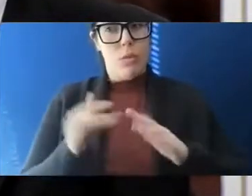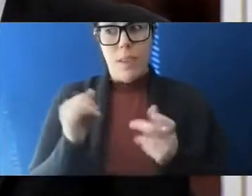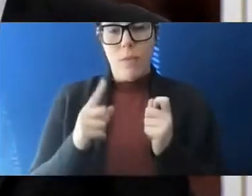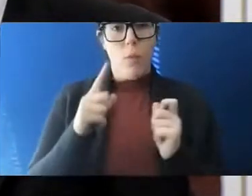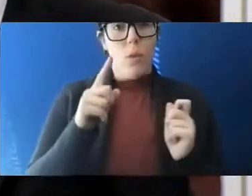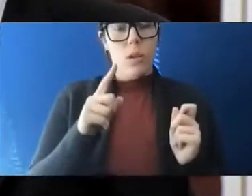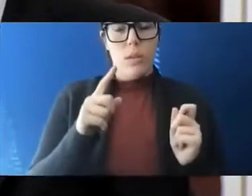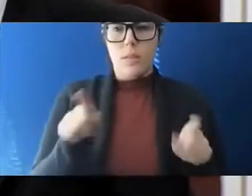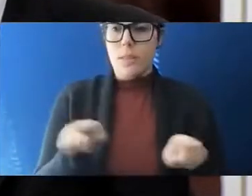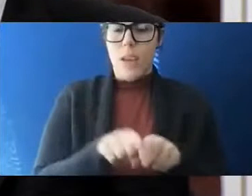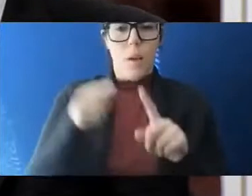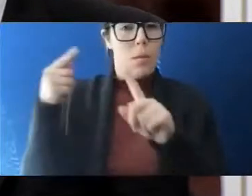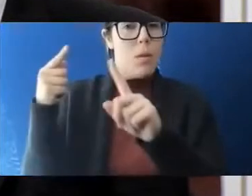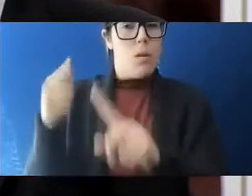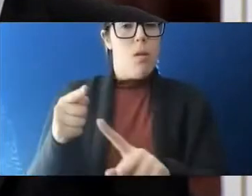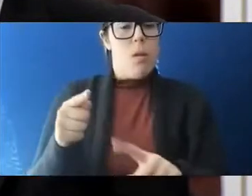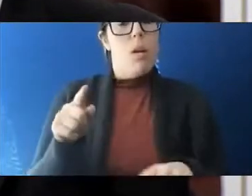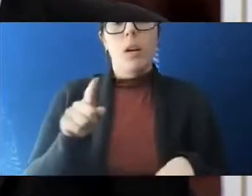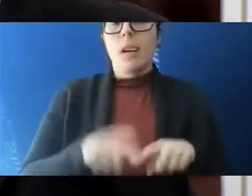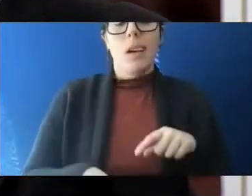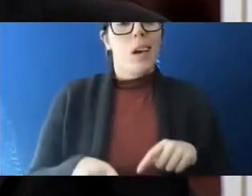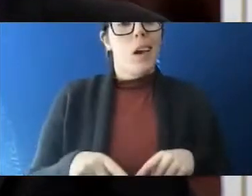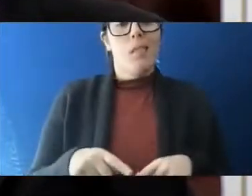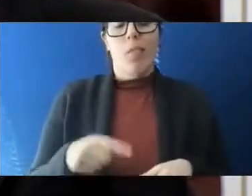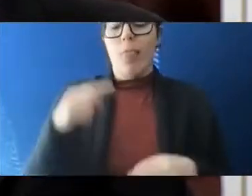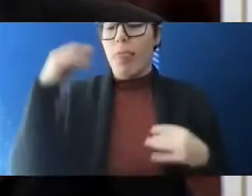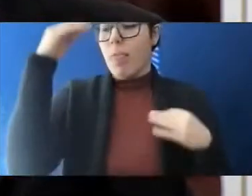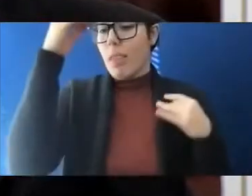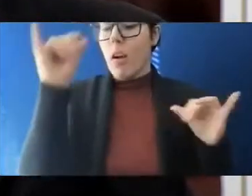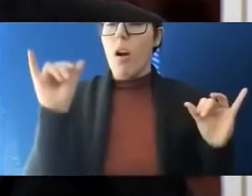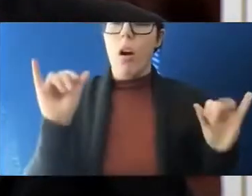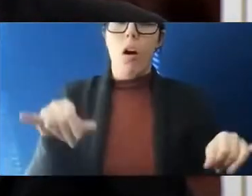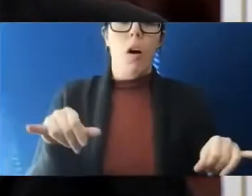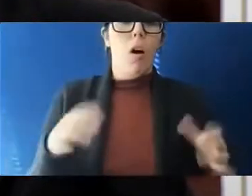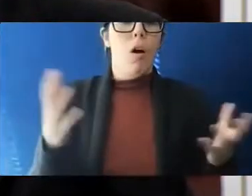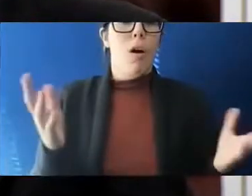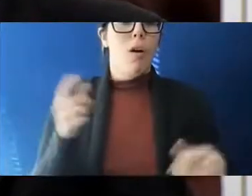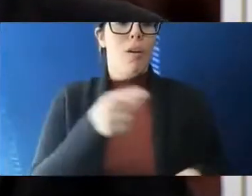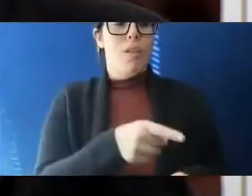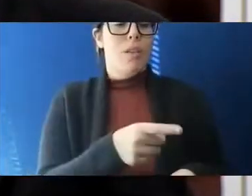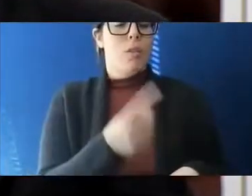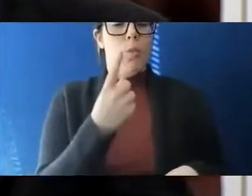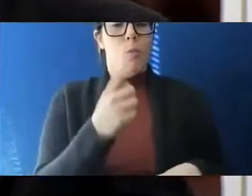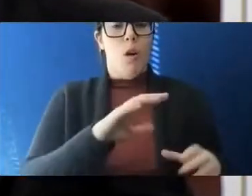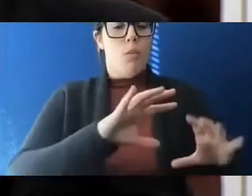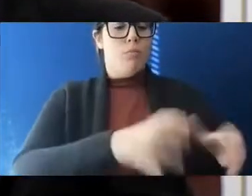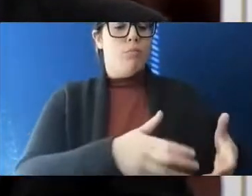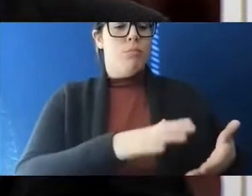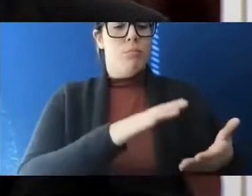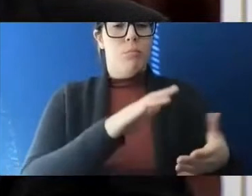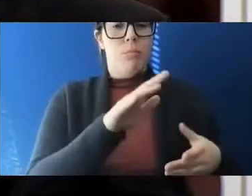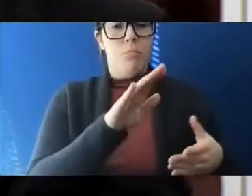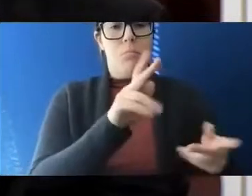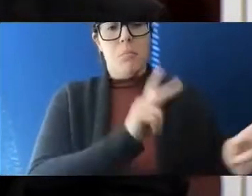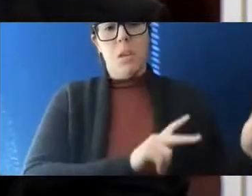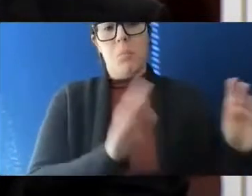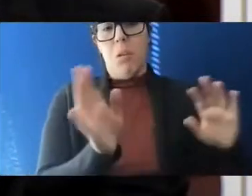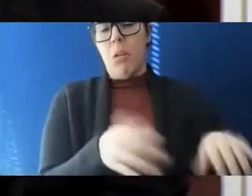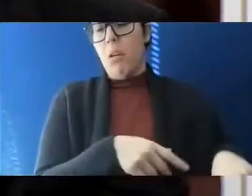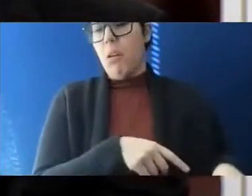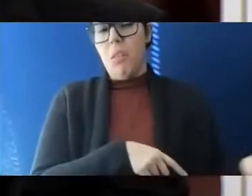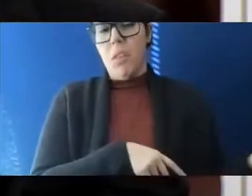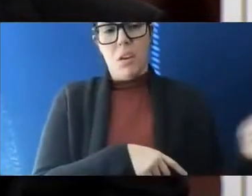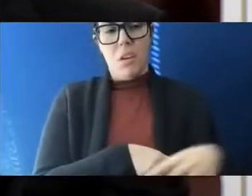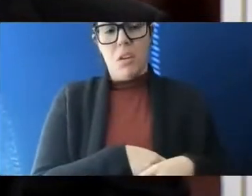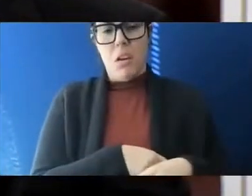direction. But we cannot keep thinking that it is such a large group of individuals that they don't prosper, the country is going